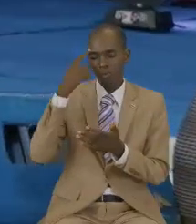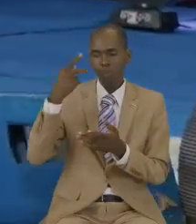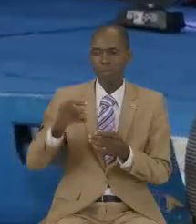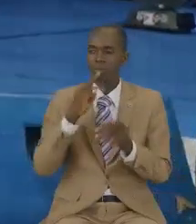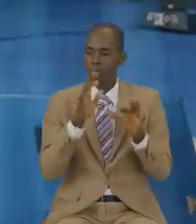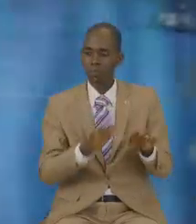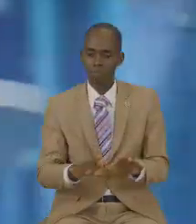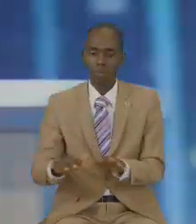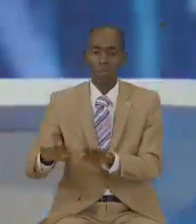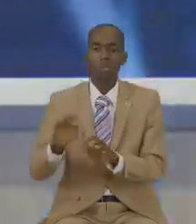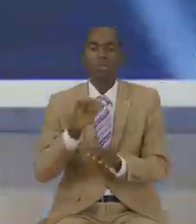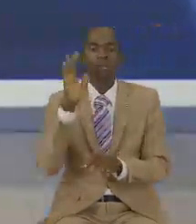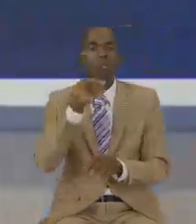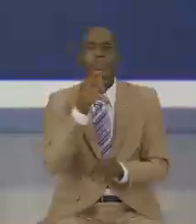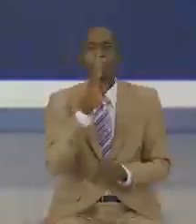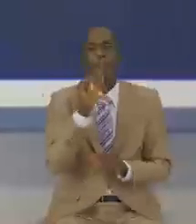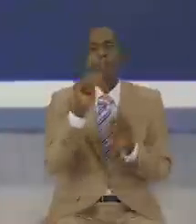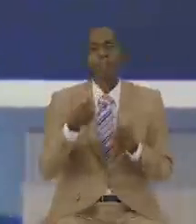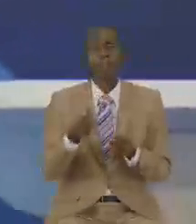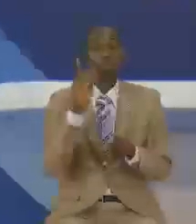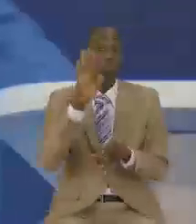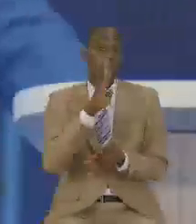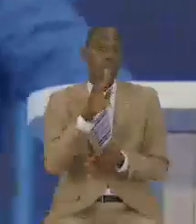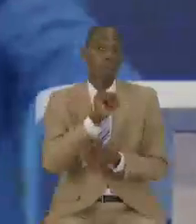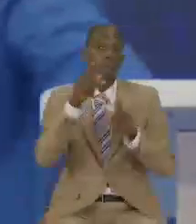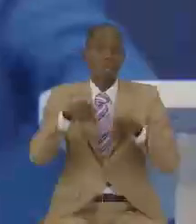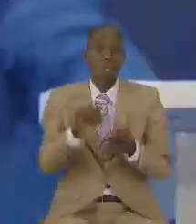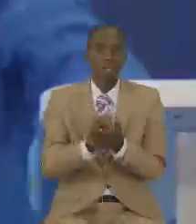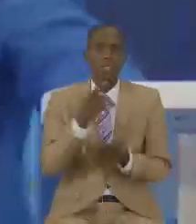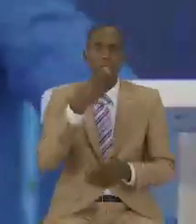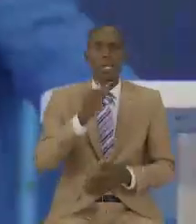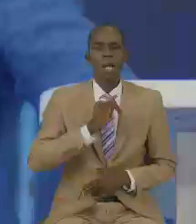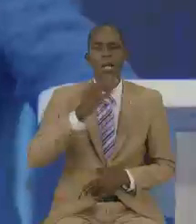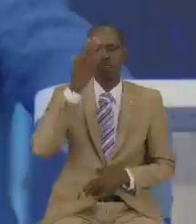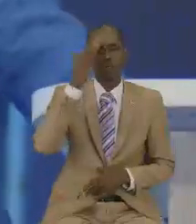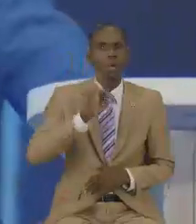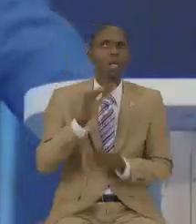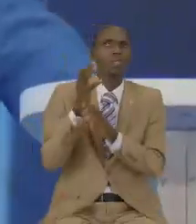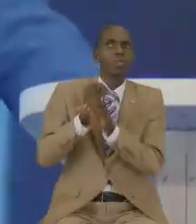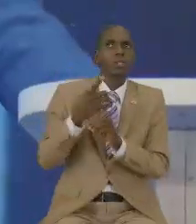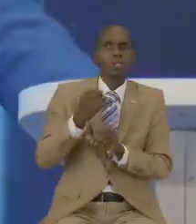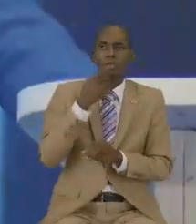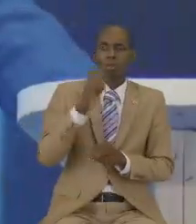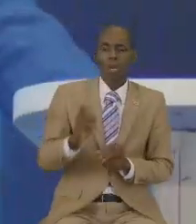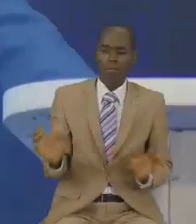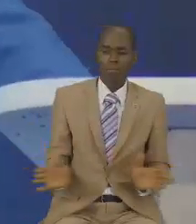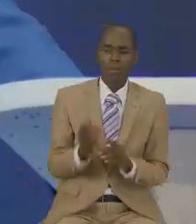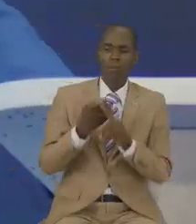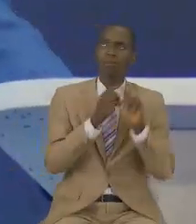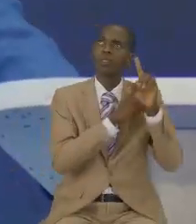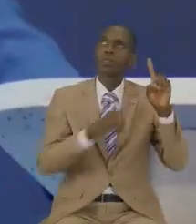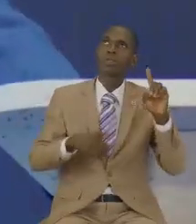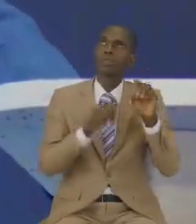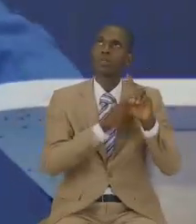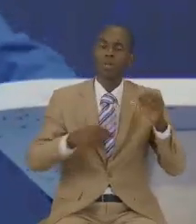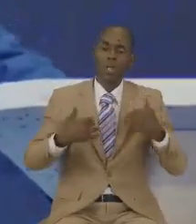person that says, I know I have a charge from the Lord, and the Lord has ignited me, and the Lord has